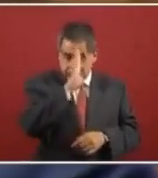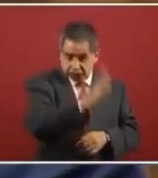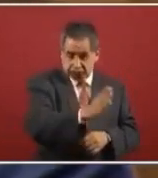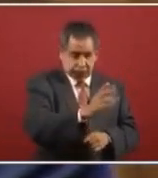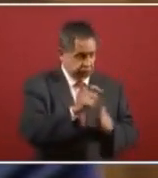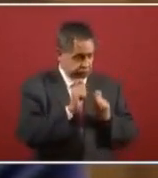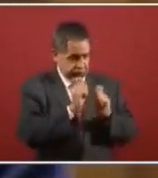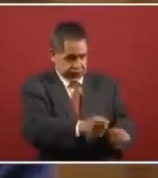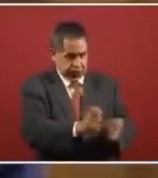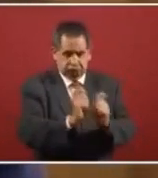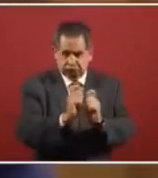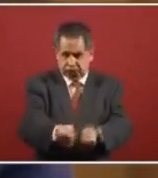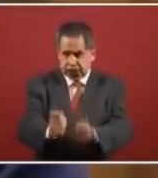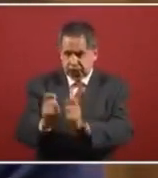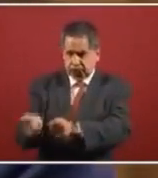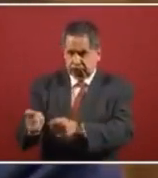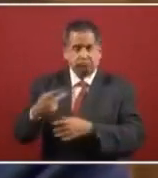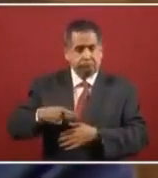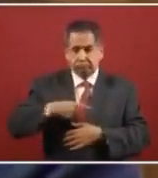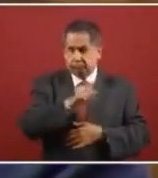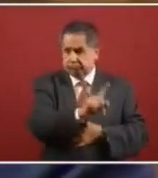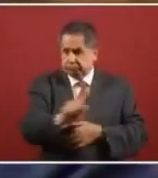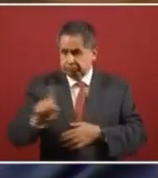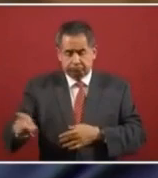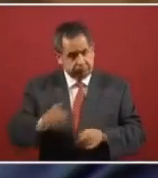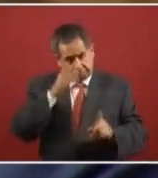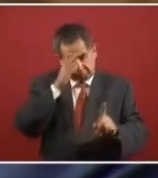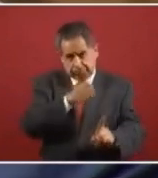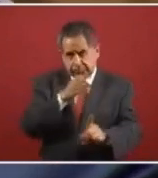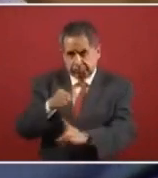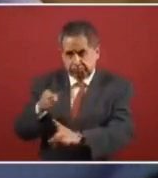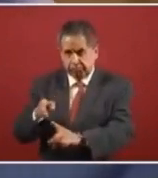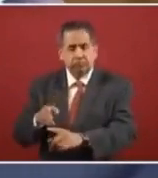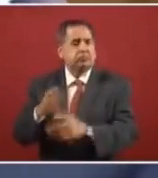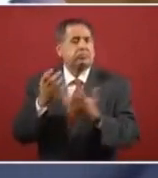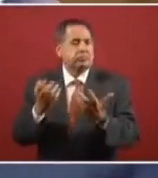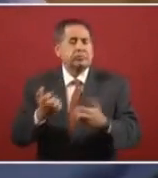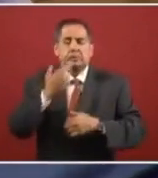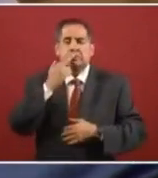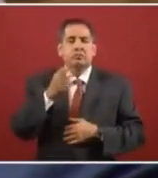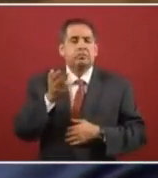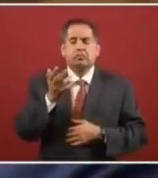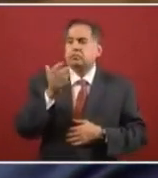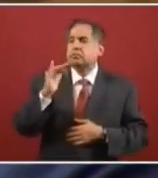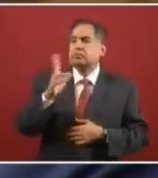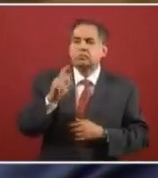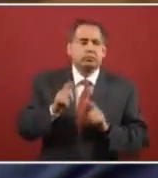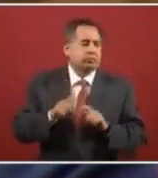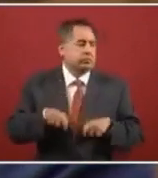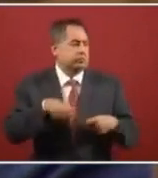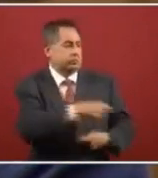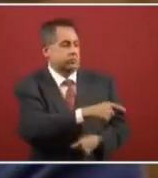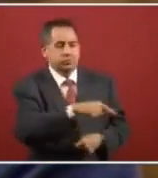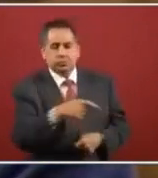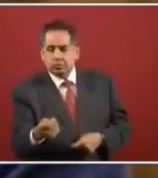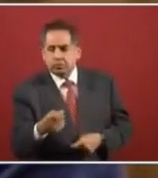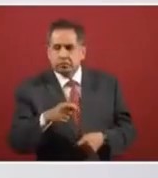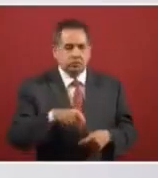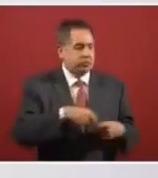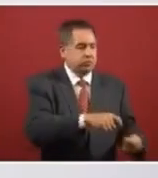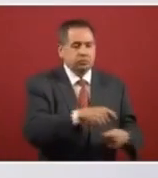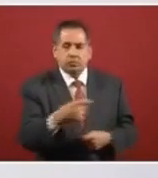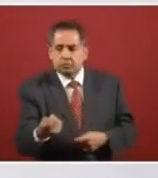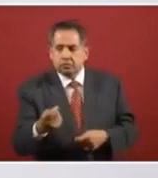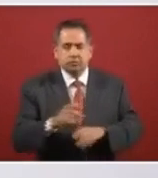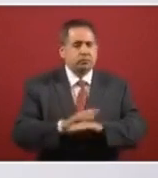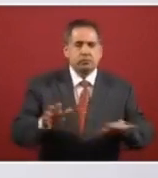directly to the beneficiaries and in that way we prevent intermediaries